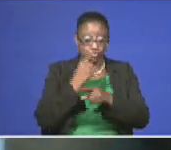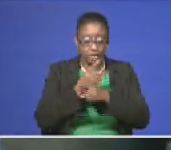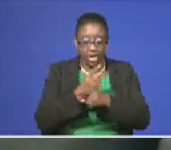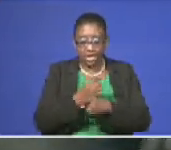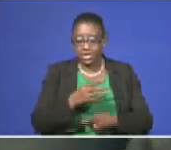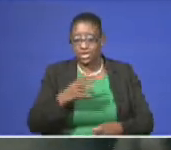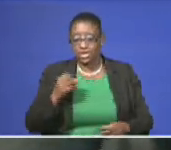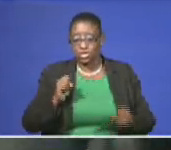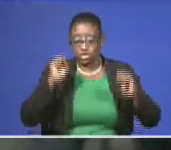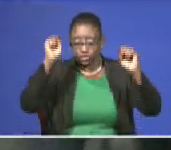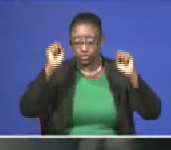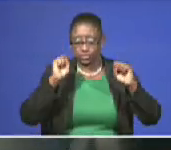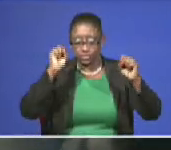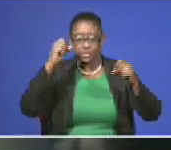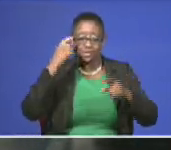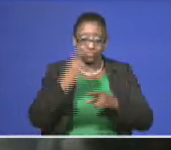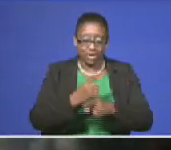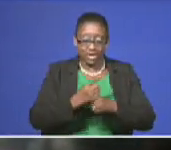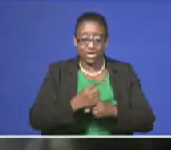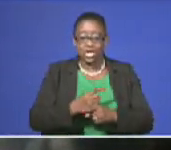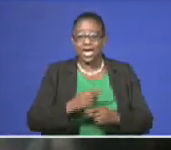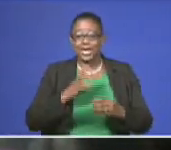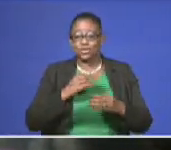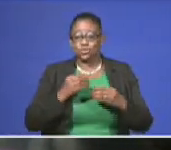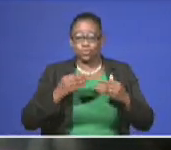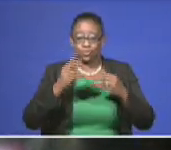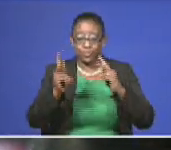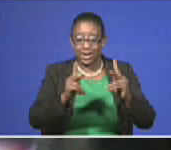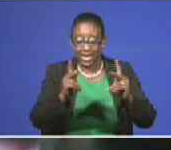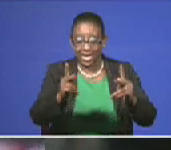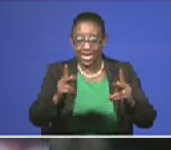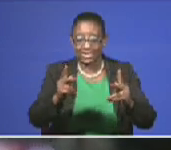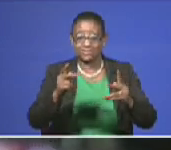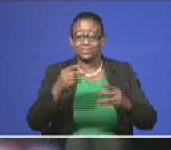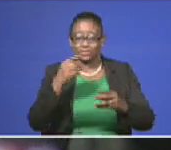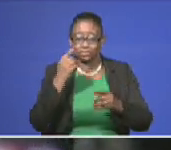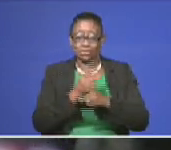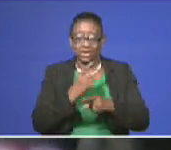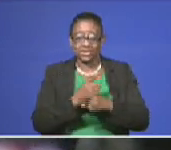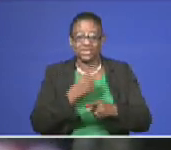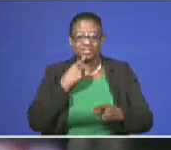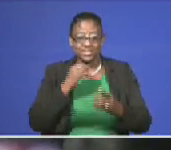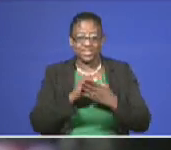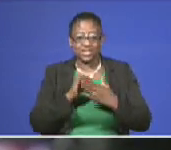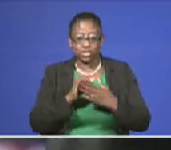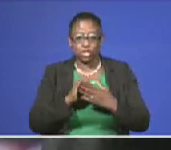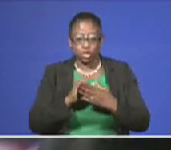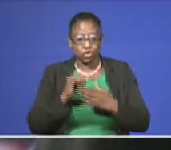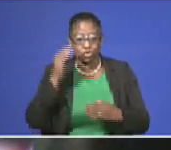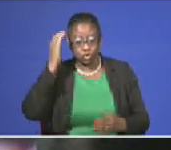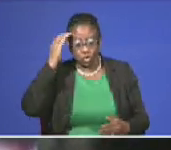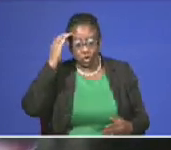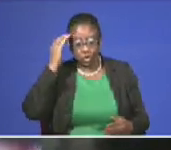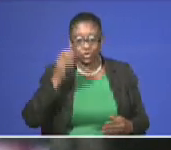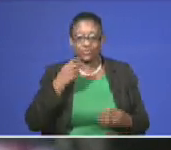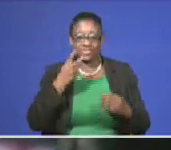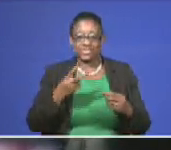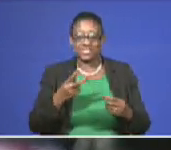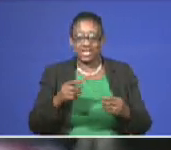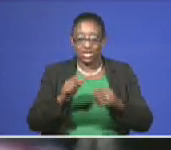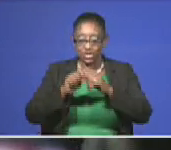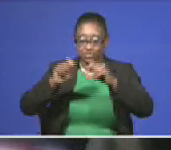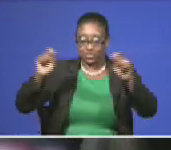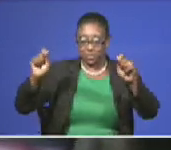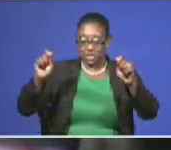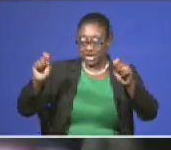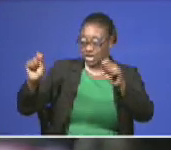is stellar, and that you work towards a goal. And everybody know by working towards a goal, you got to set the bikini in the corner and staring at it